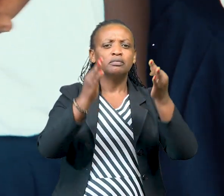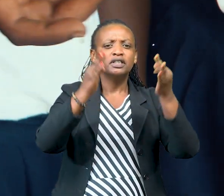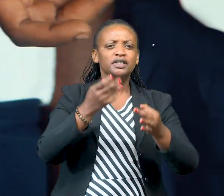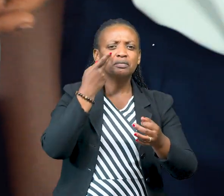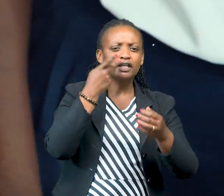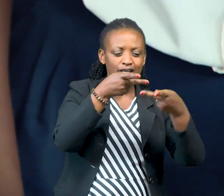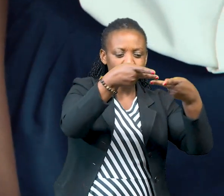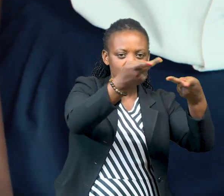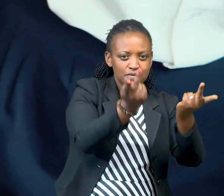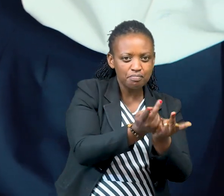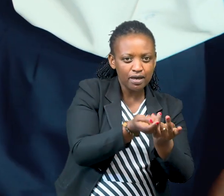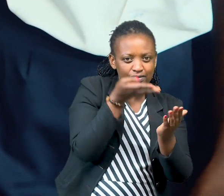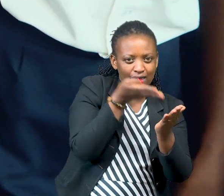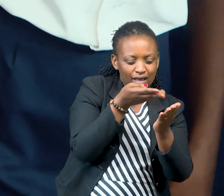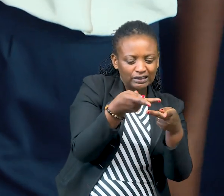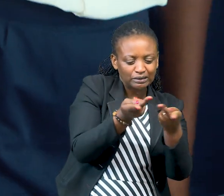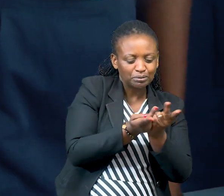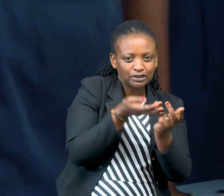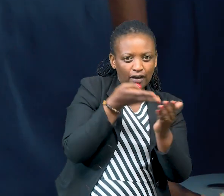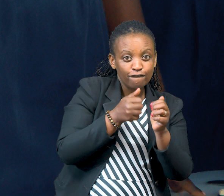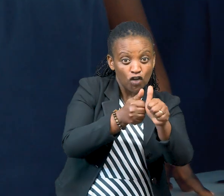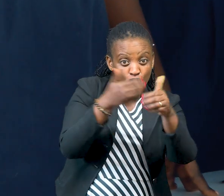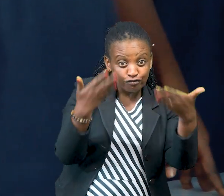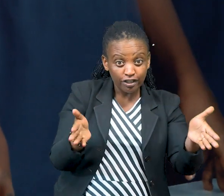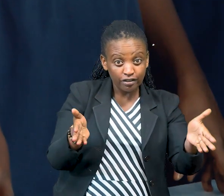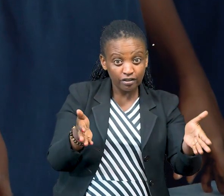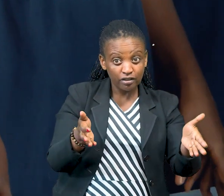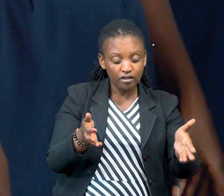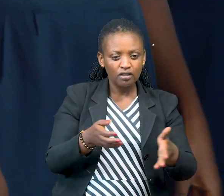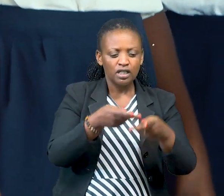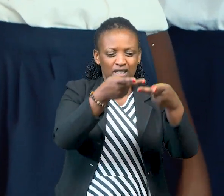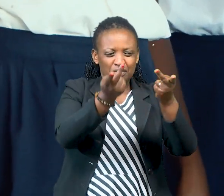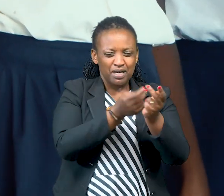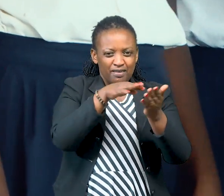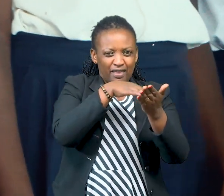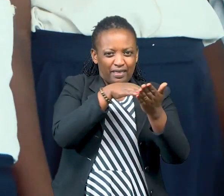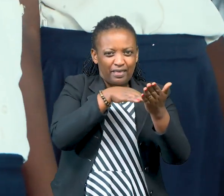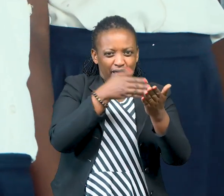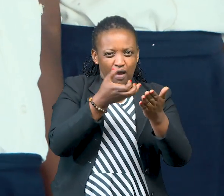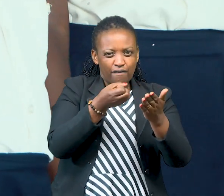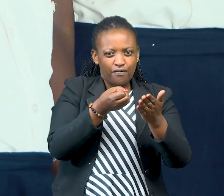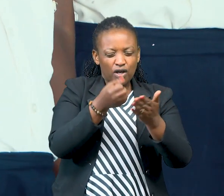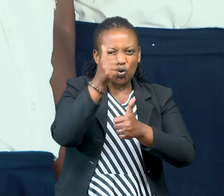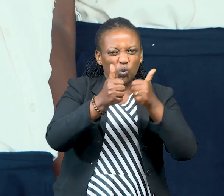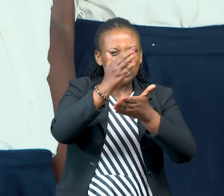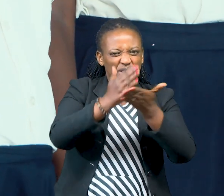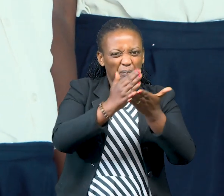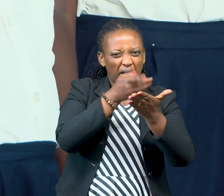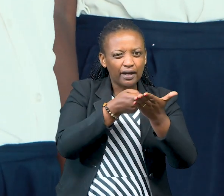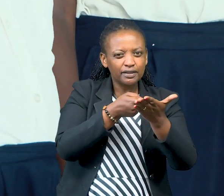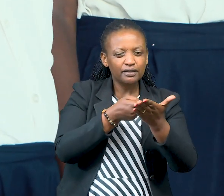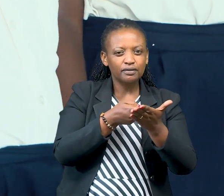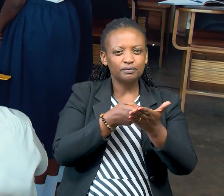is something like a space, which is here. Are you following it? This space here? Which